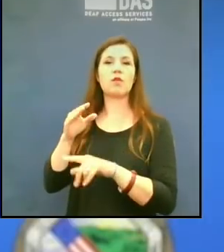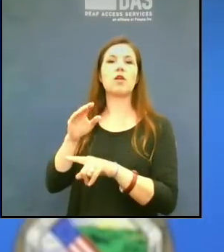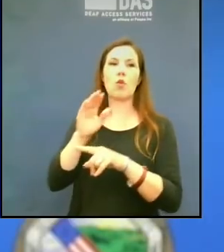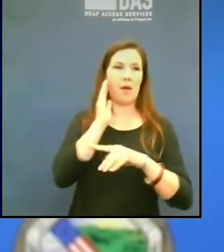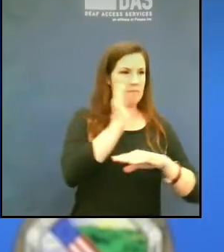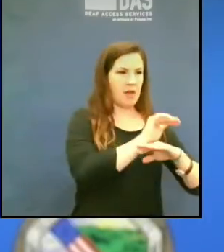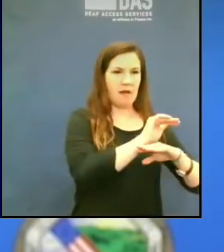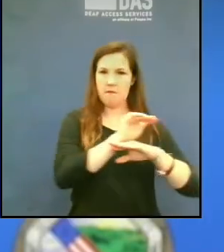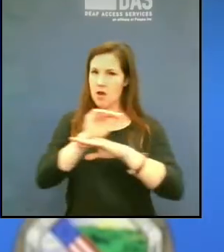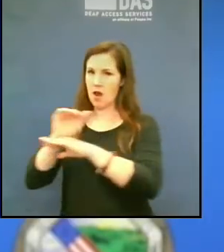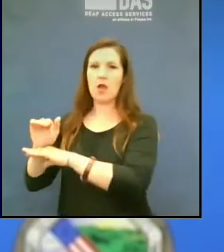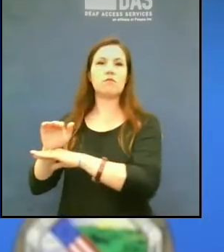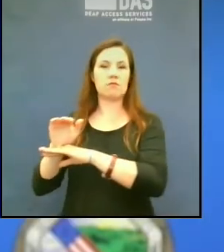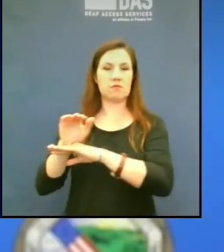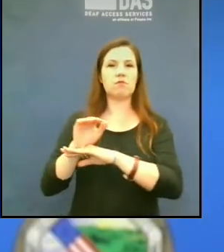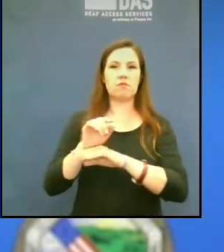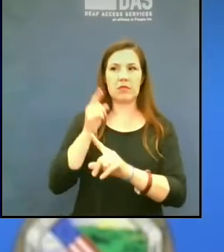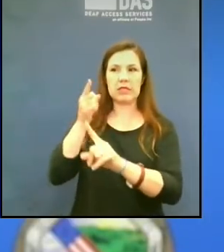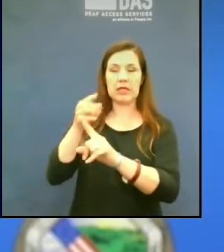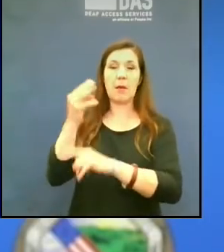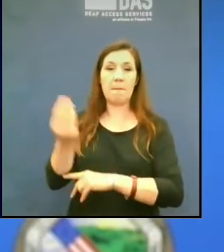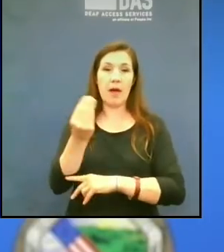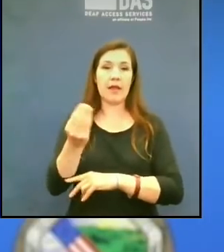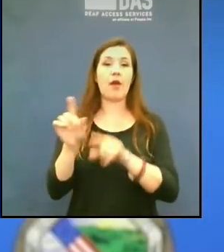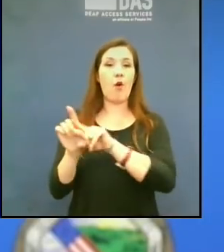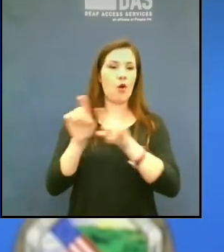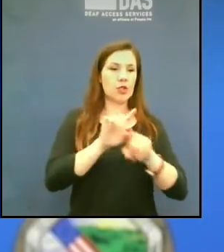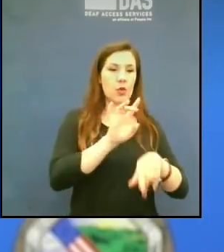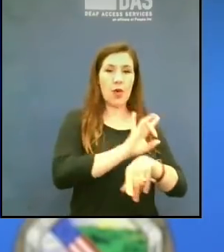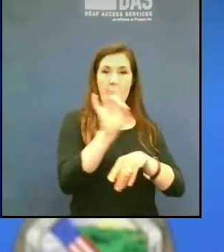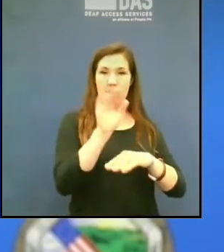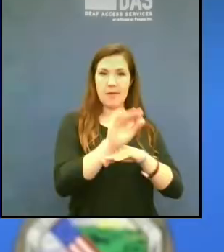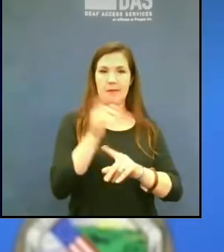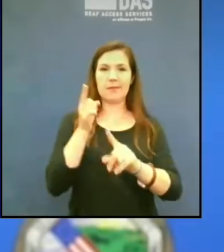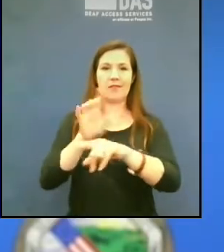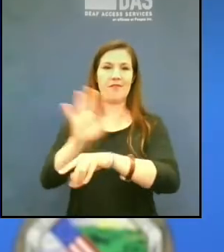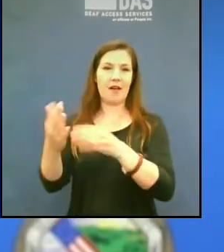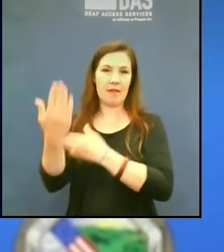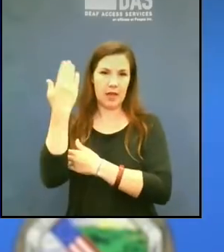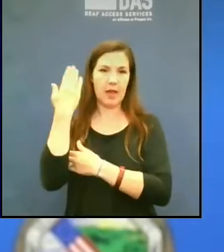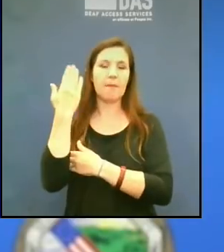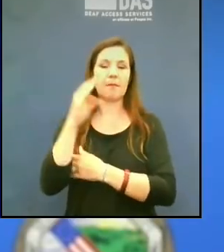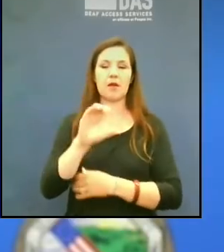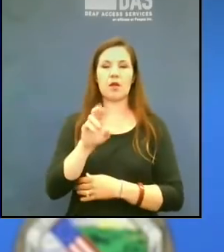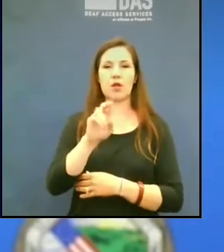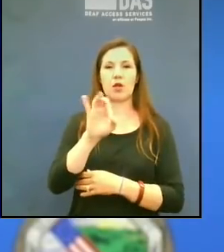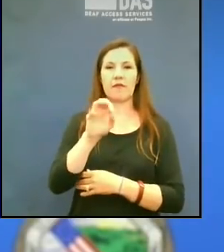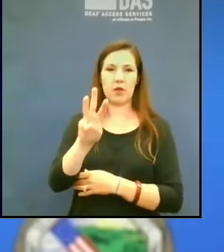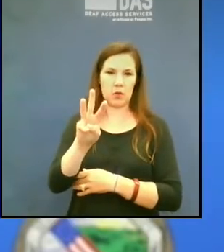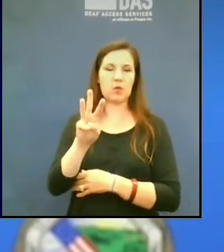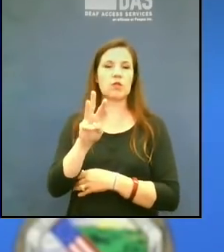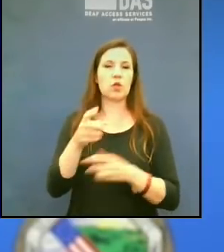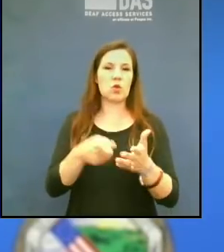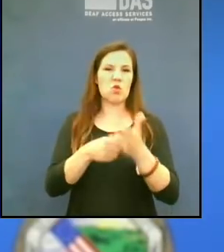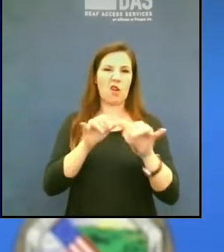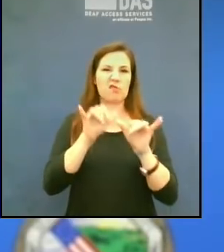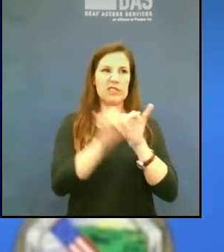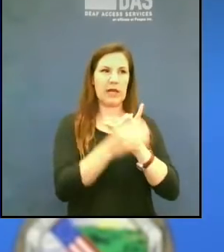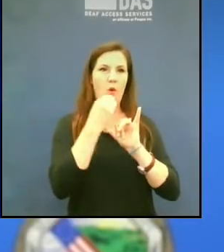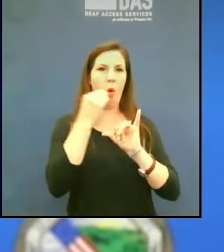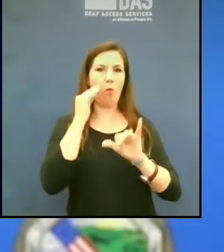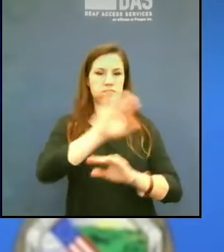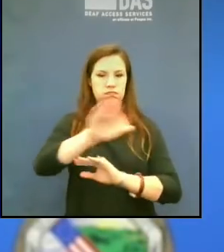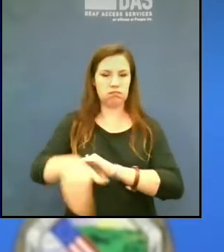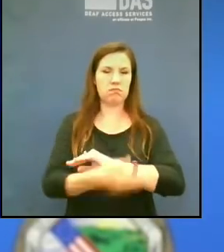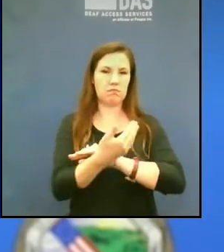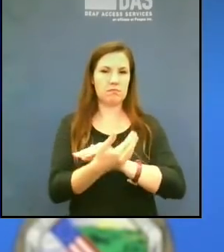night through Monday, and I believe that is also an 8 p.m. to 5 a.m. curfew. We have no information indicating general unrest